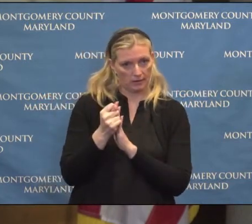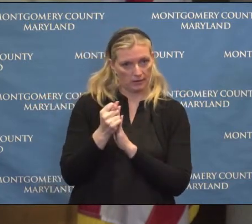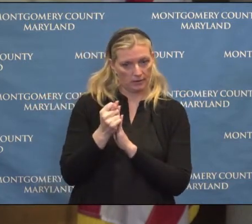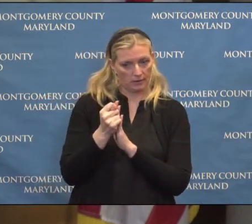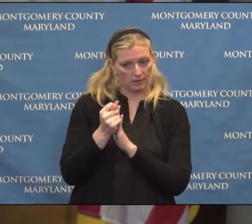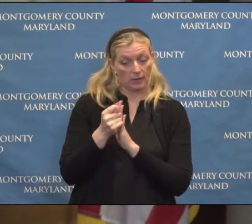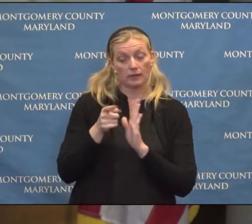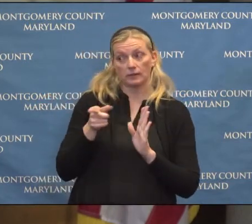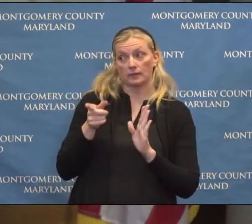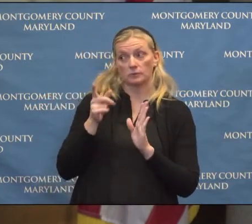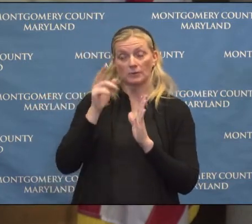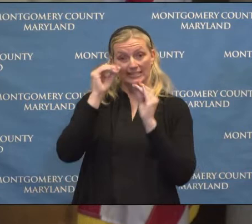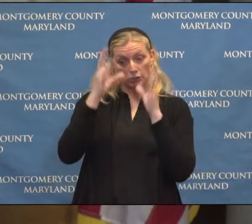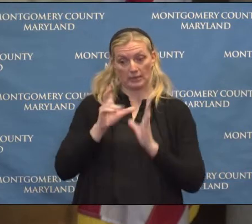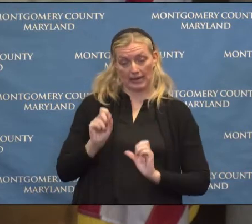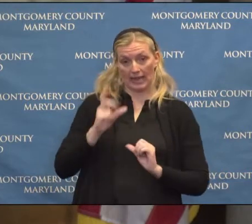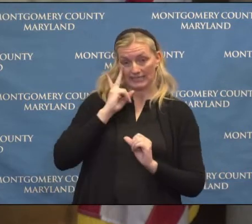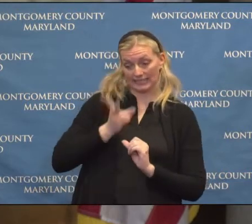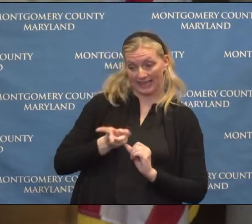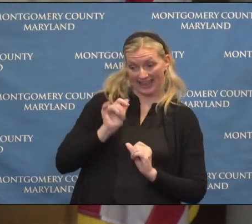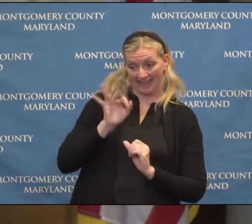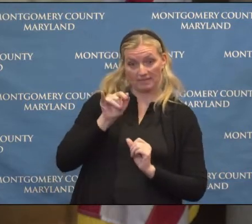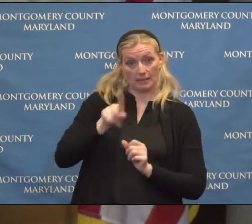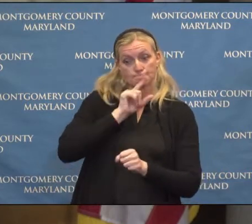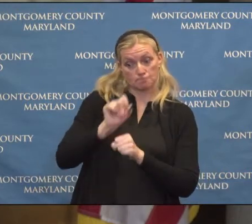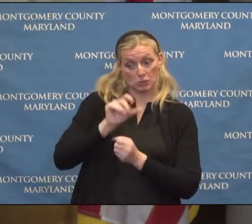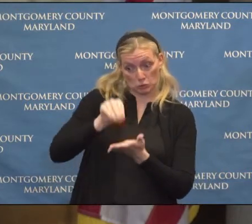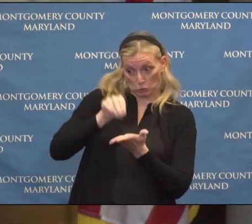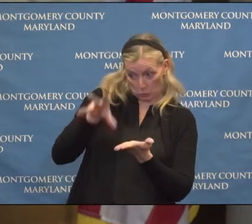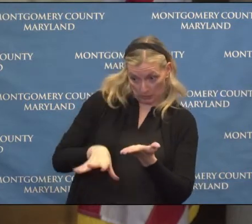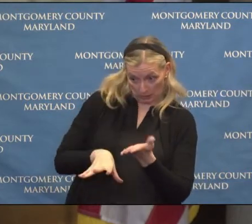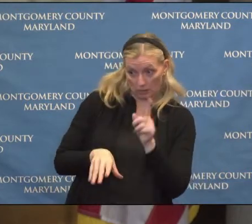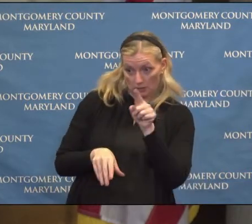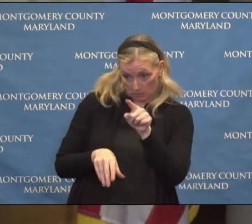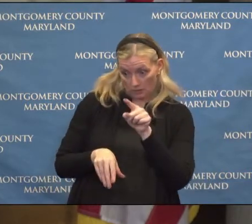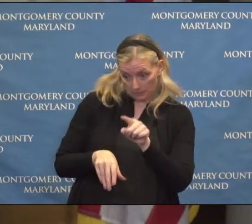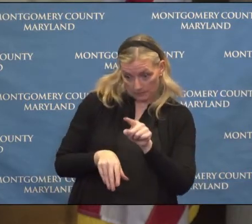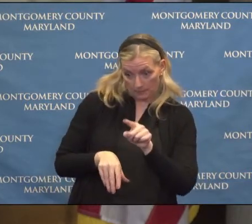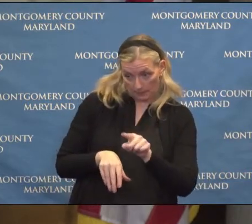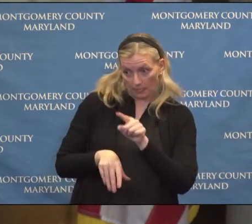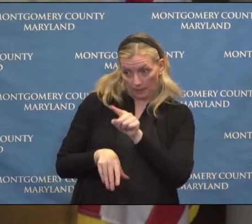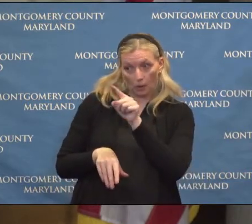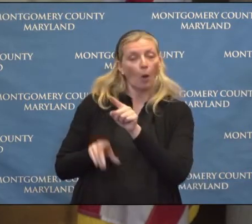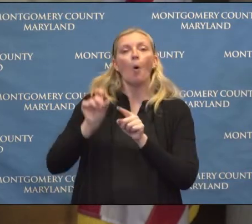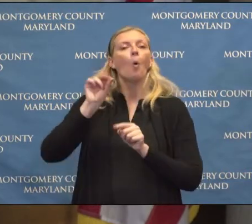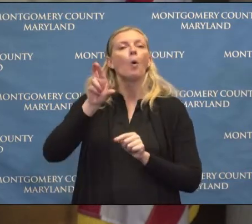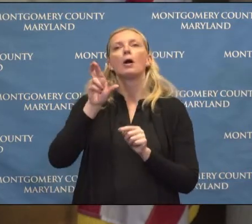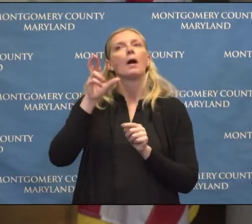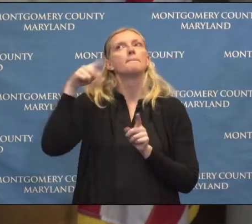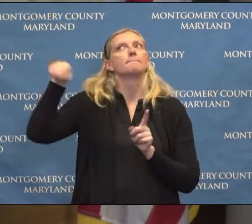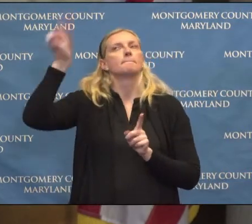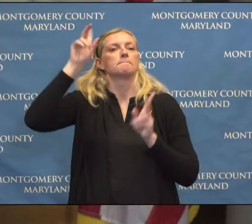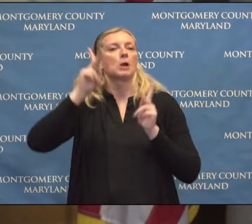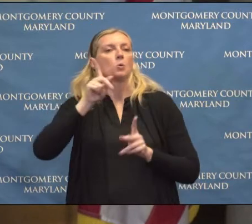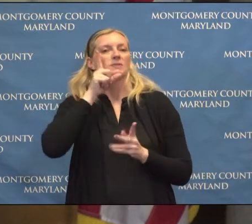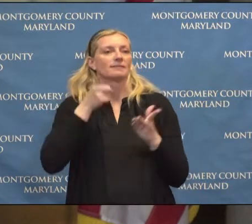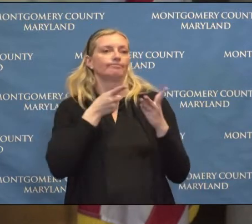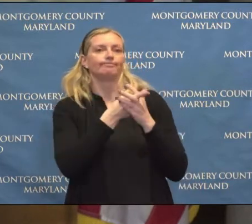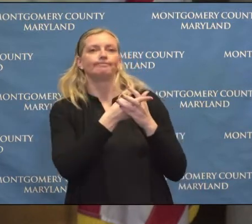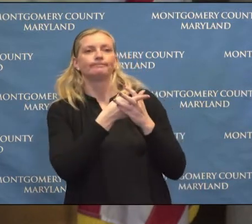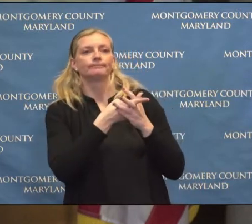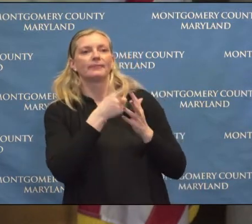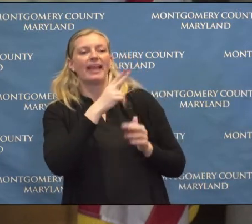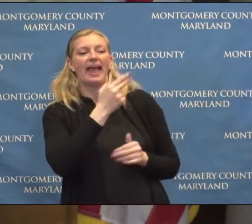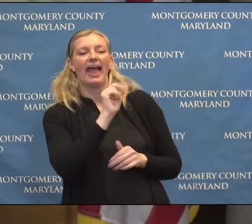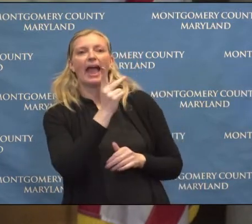class, or a hacker out there in the digital universe who just hacks into platforms. This has